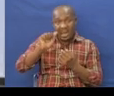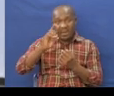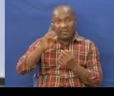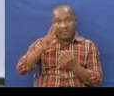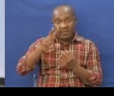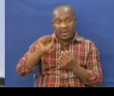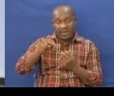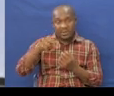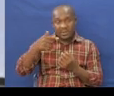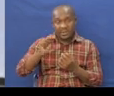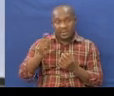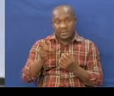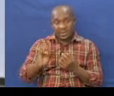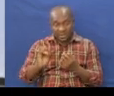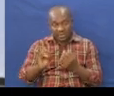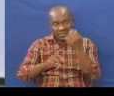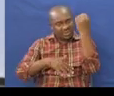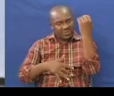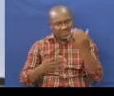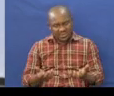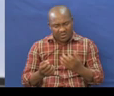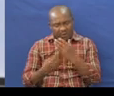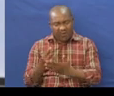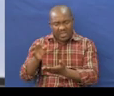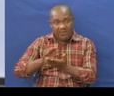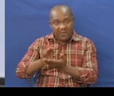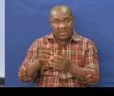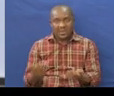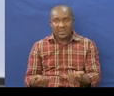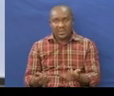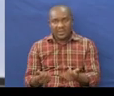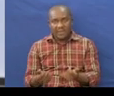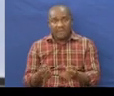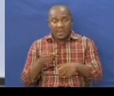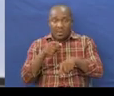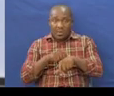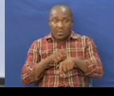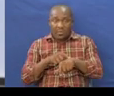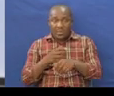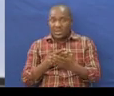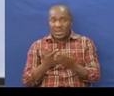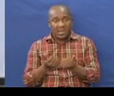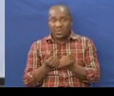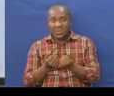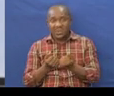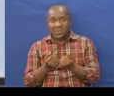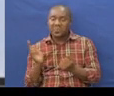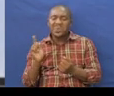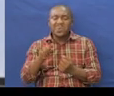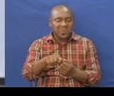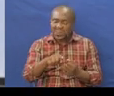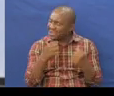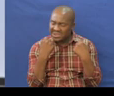Is suitable process when students are scientifically oriented, but when they are not, it is difficult to carry that kind